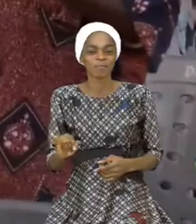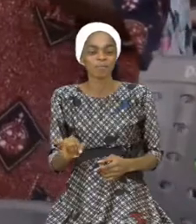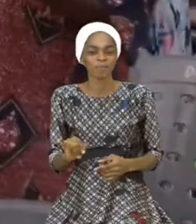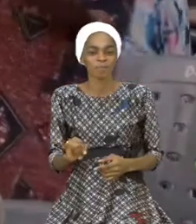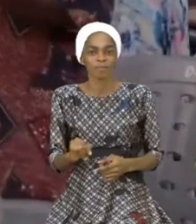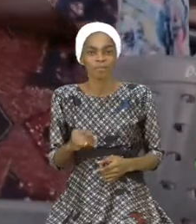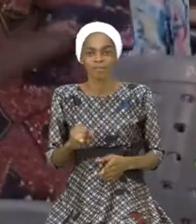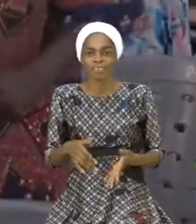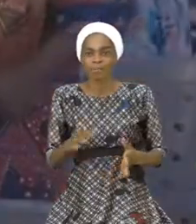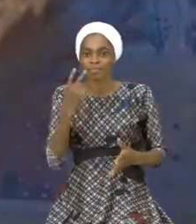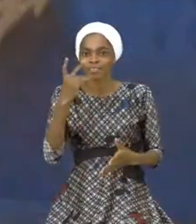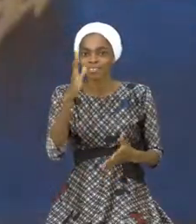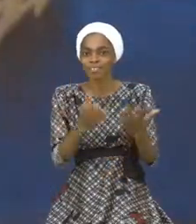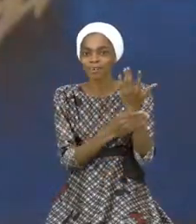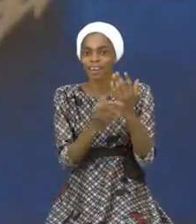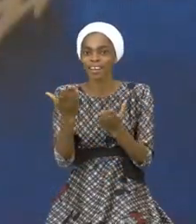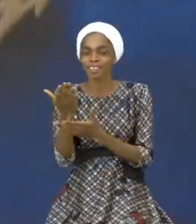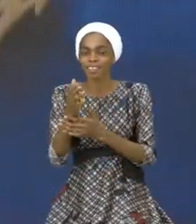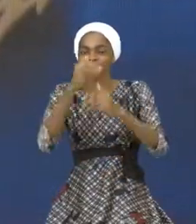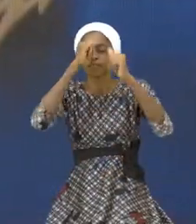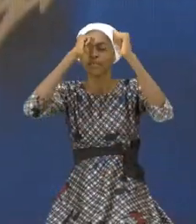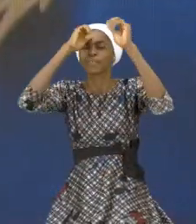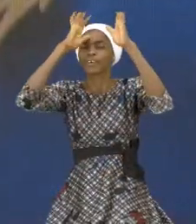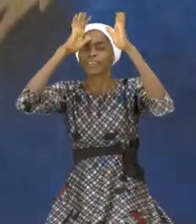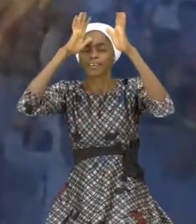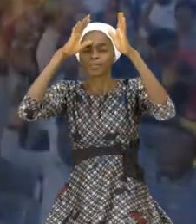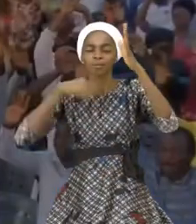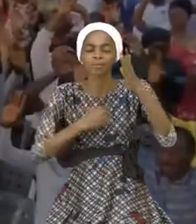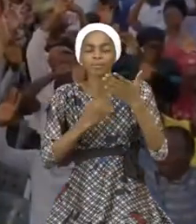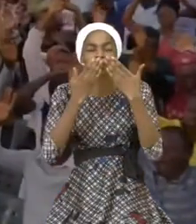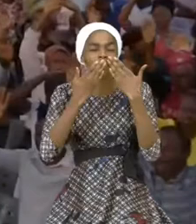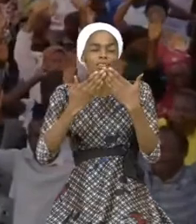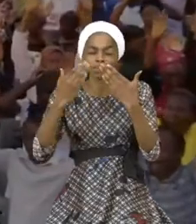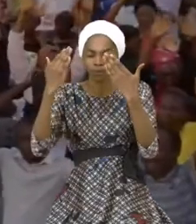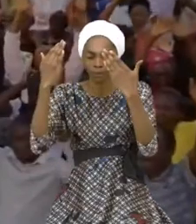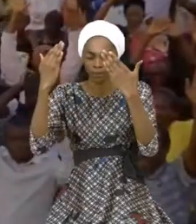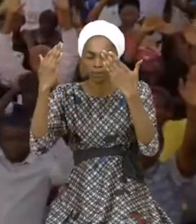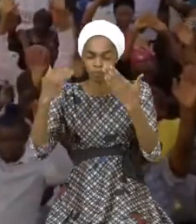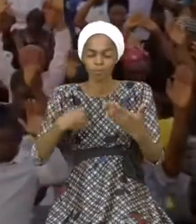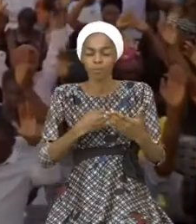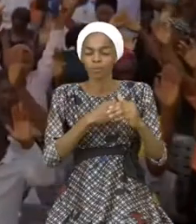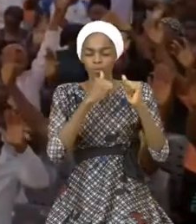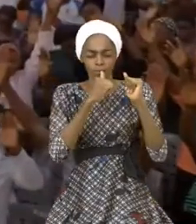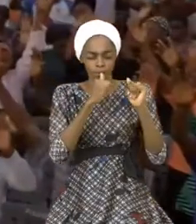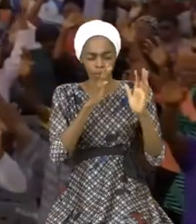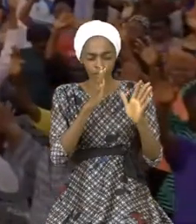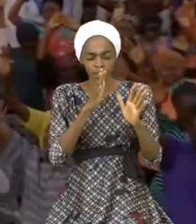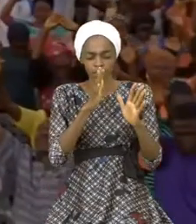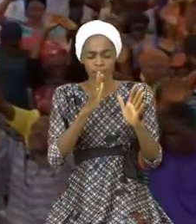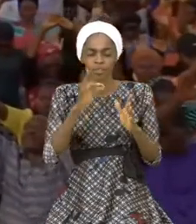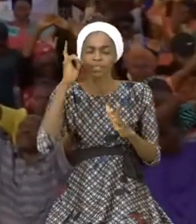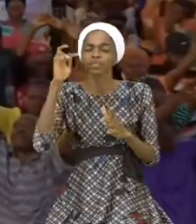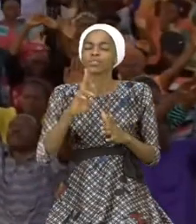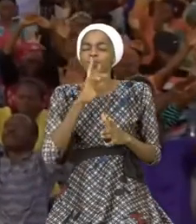Let me see your hand. Father, we thank you. We bless your name. You are the